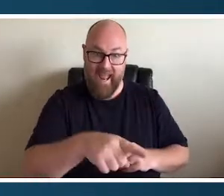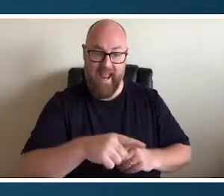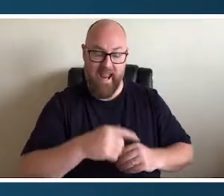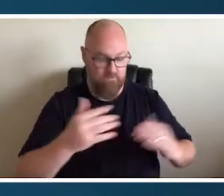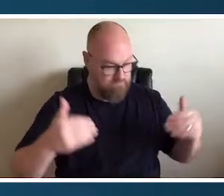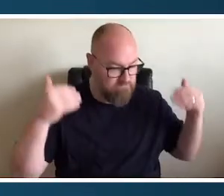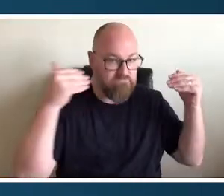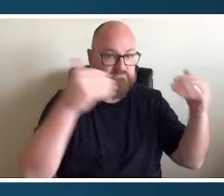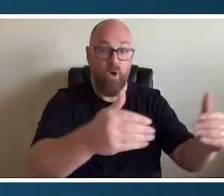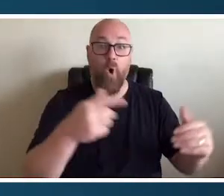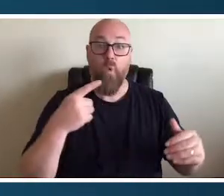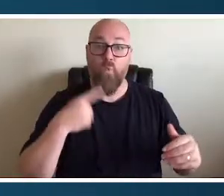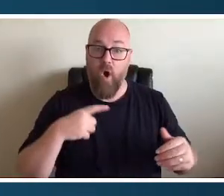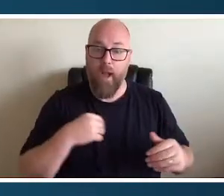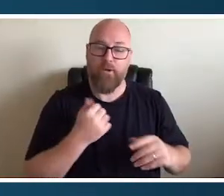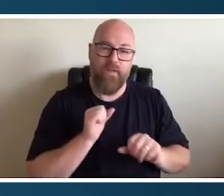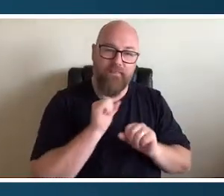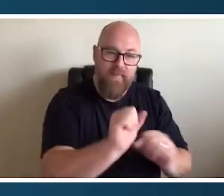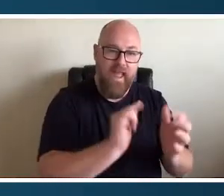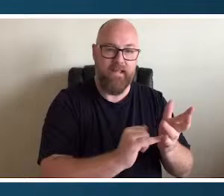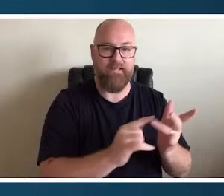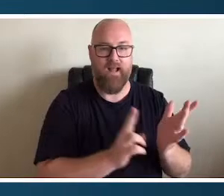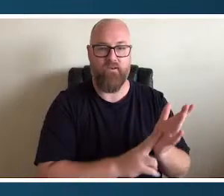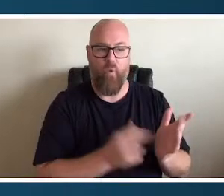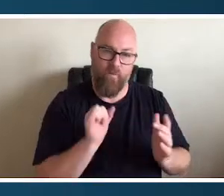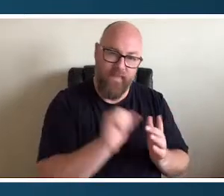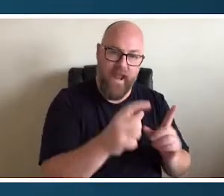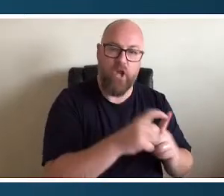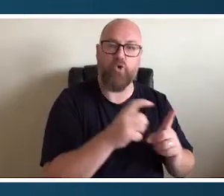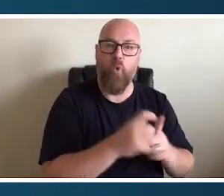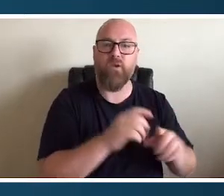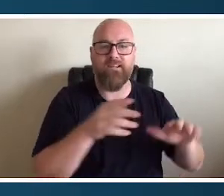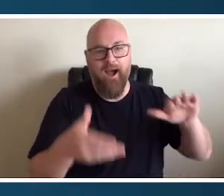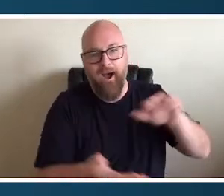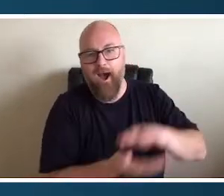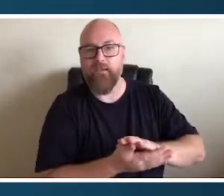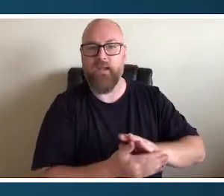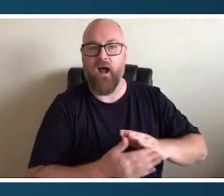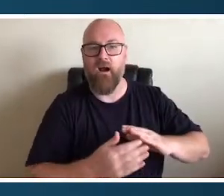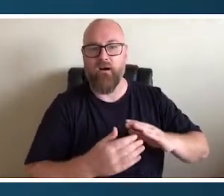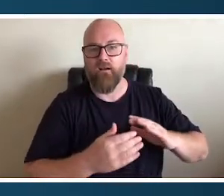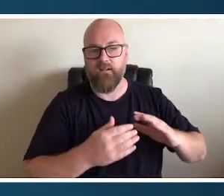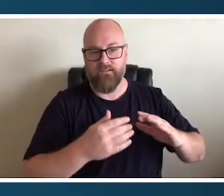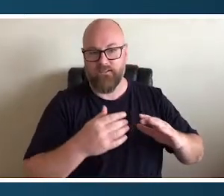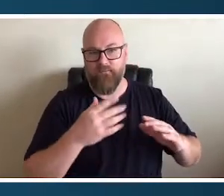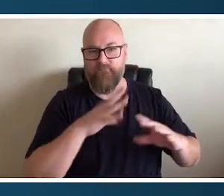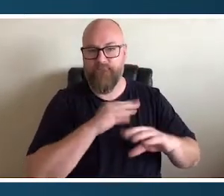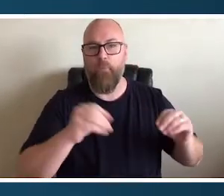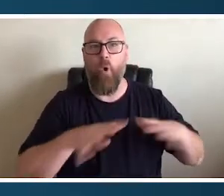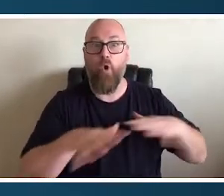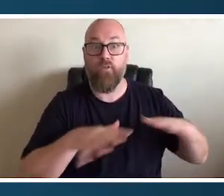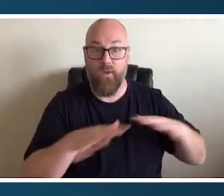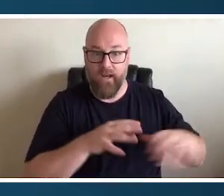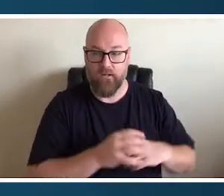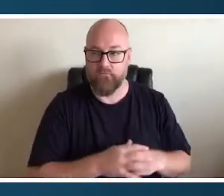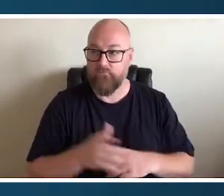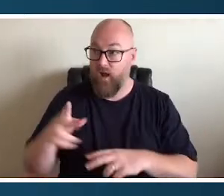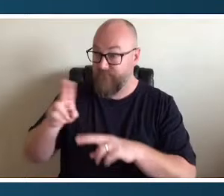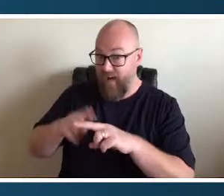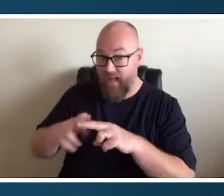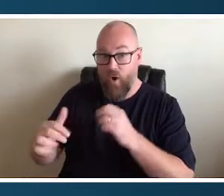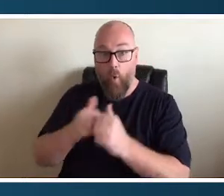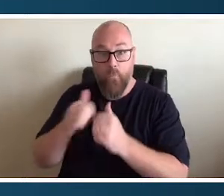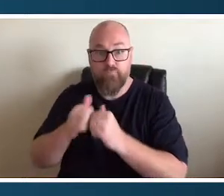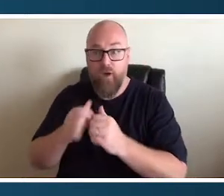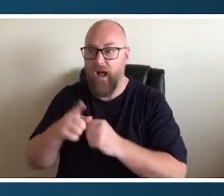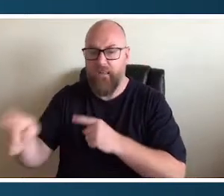an earthquake. It is their father or brother who is wounded in a bomb attack and needs to be taken to a hospital, or